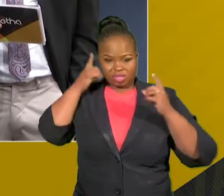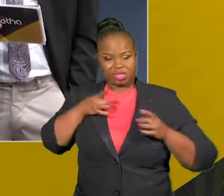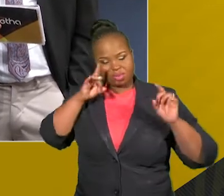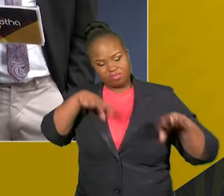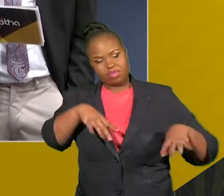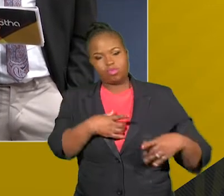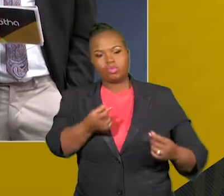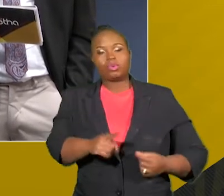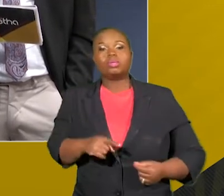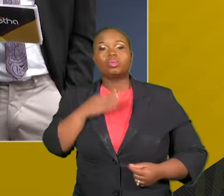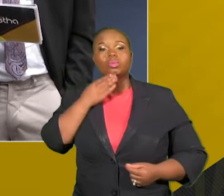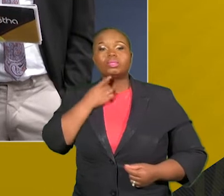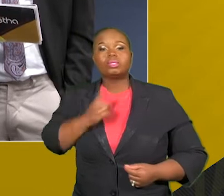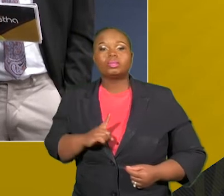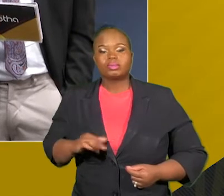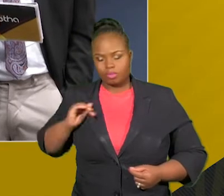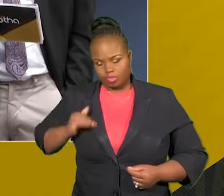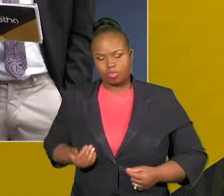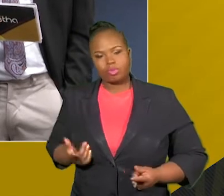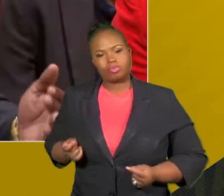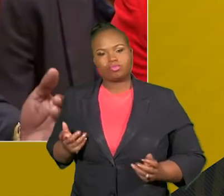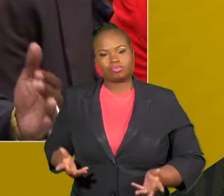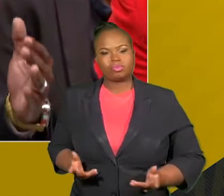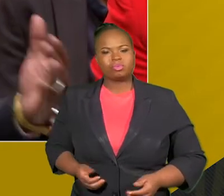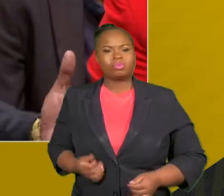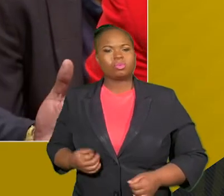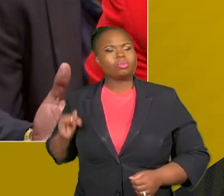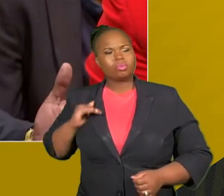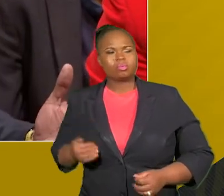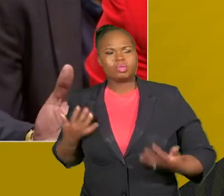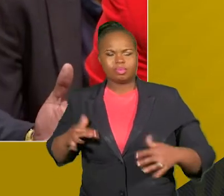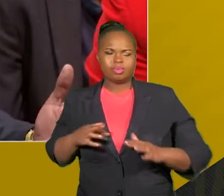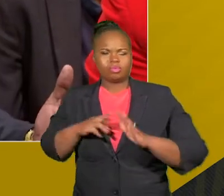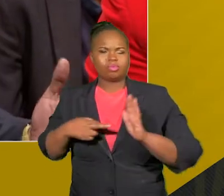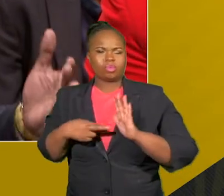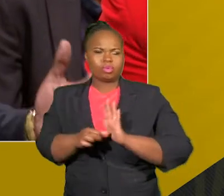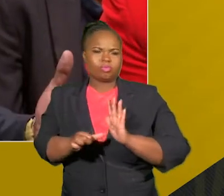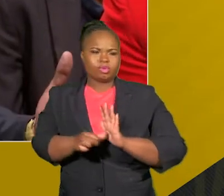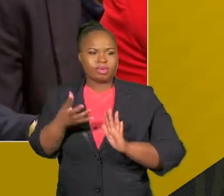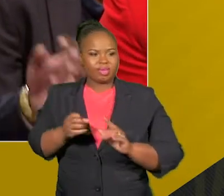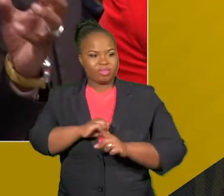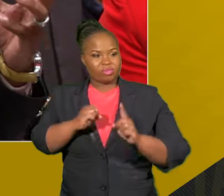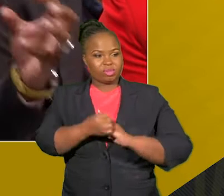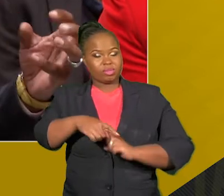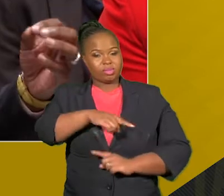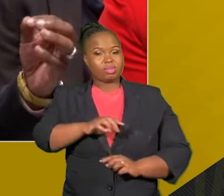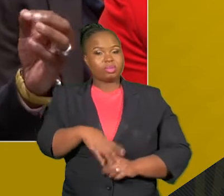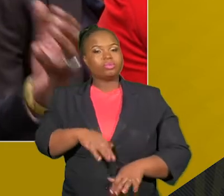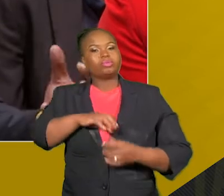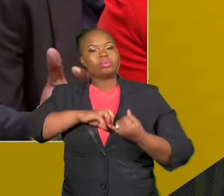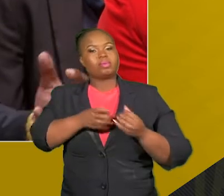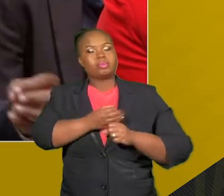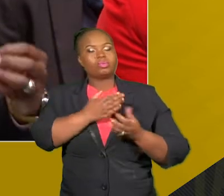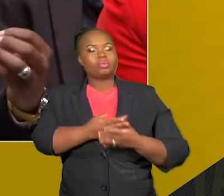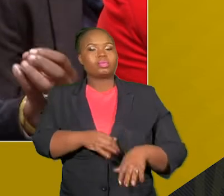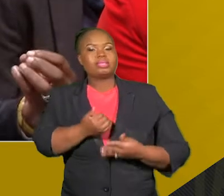to do. It was a woman who pushed that. So abantu besifazane today, they have a very important role to play in society and to save the male